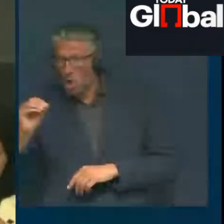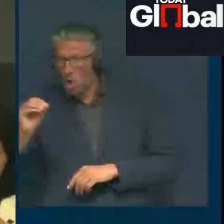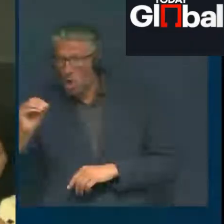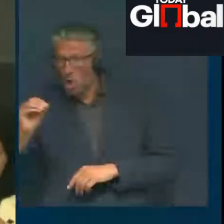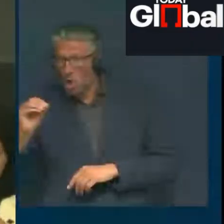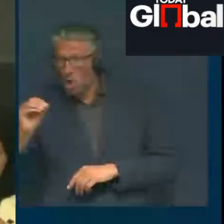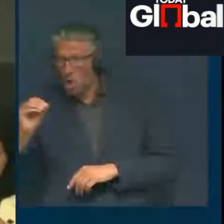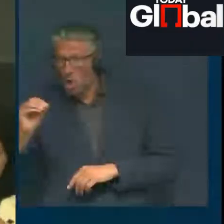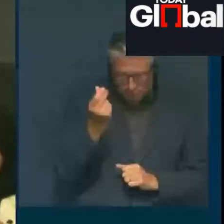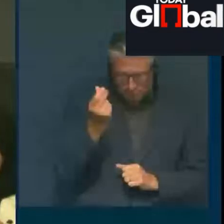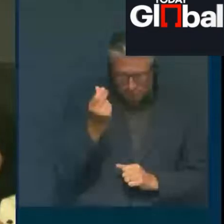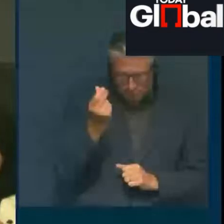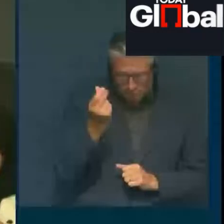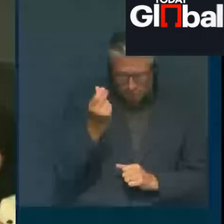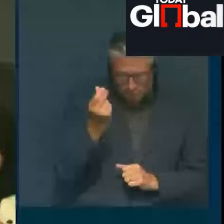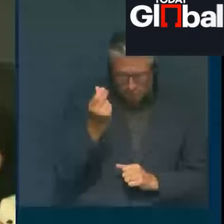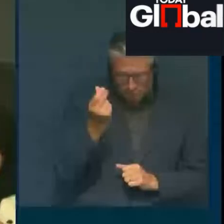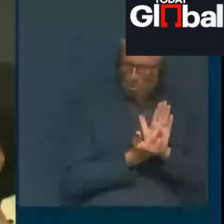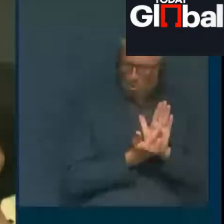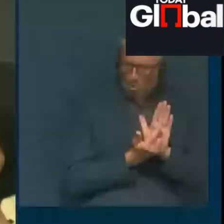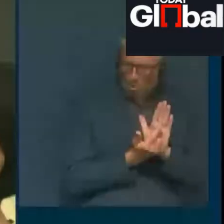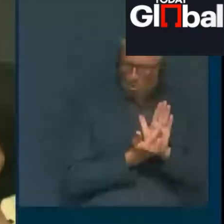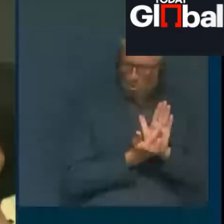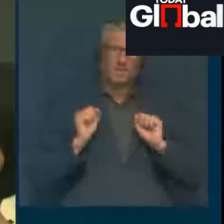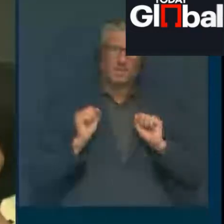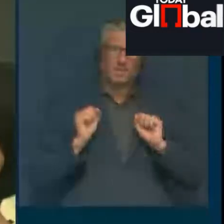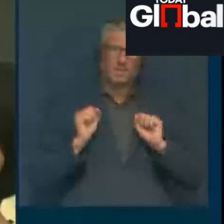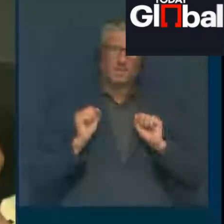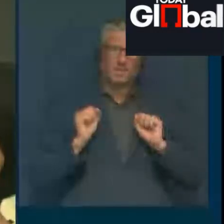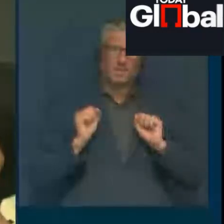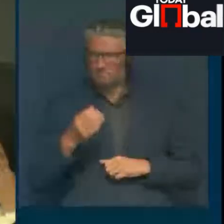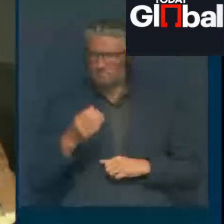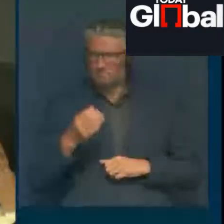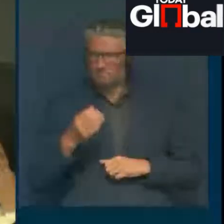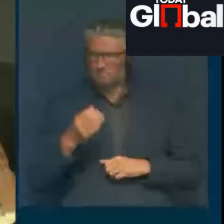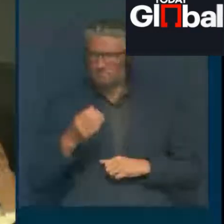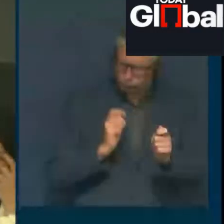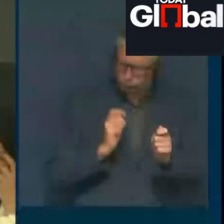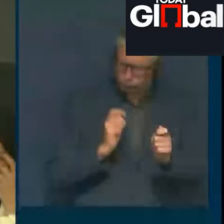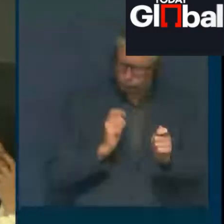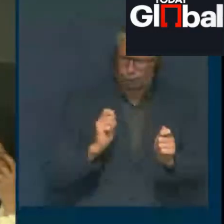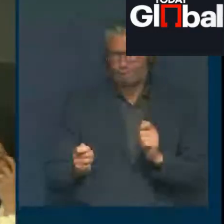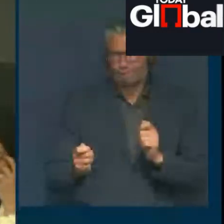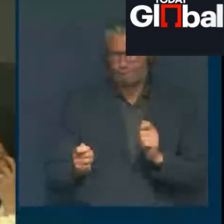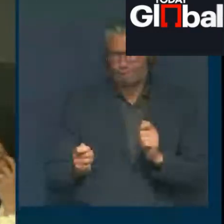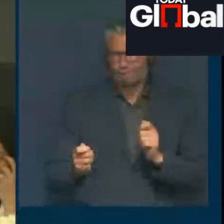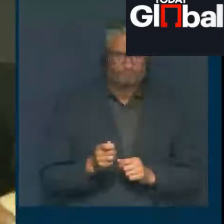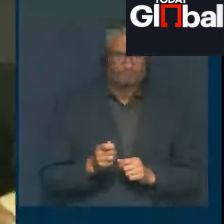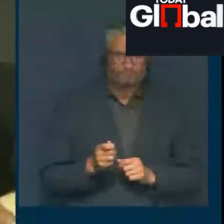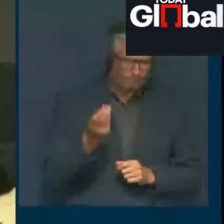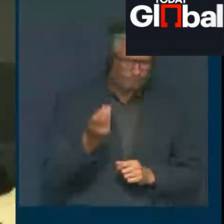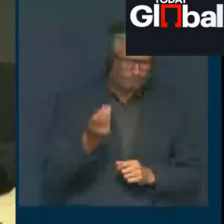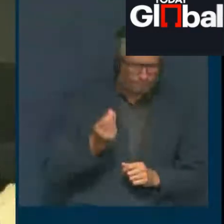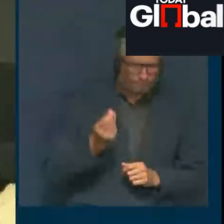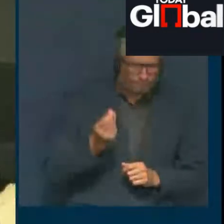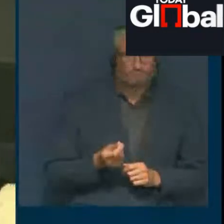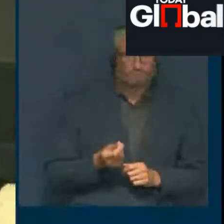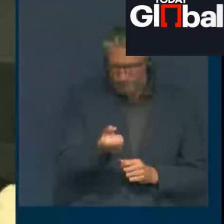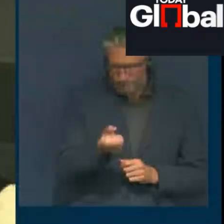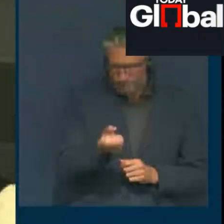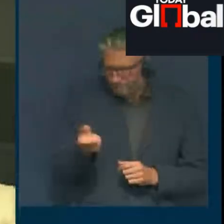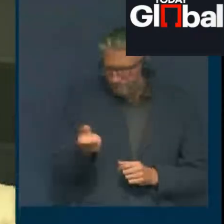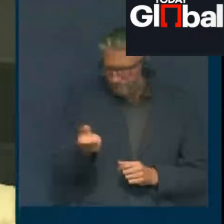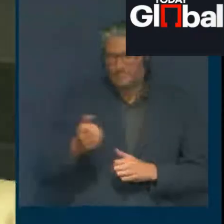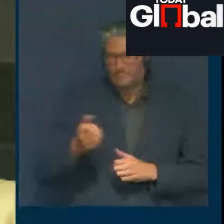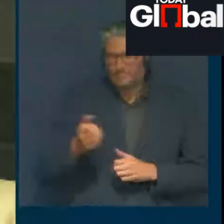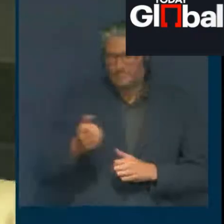To reply to your question, sir, on the death penalty now, to provide some additional information to what my